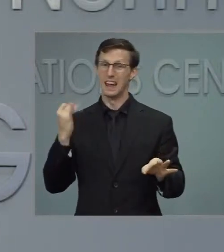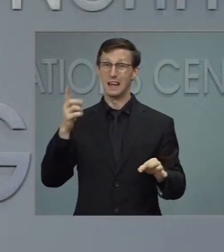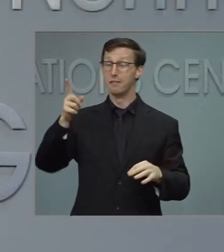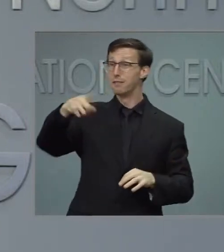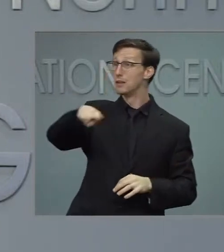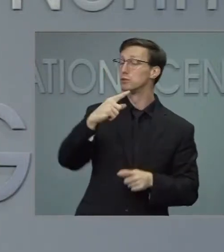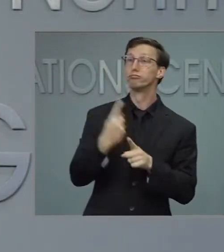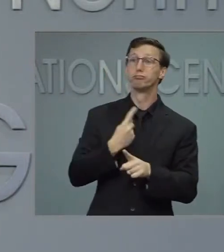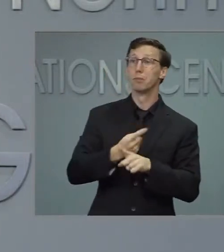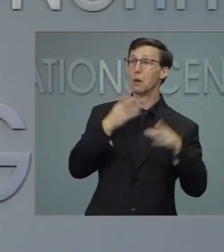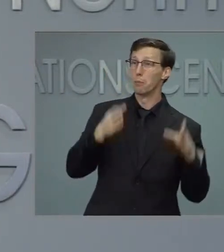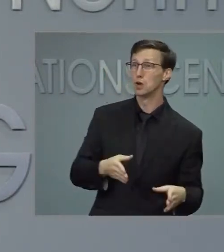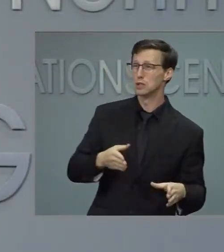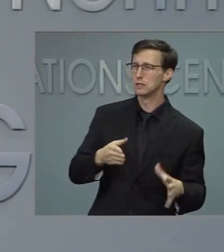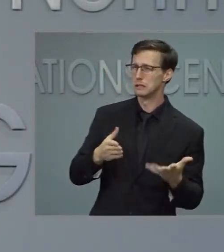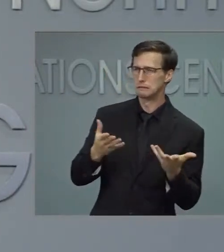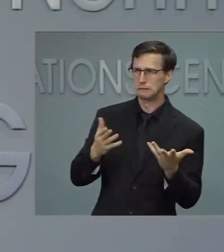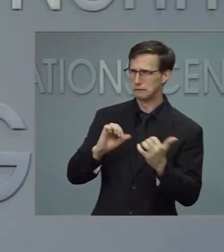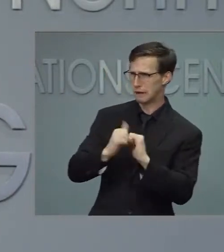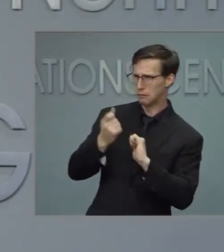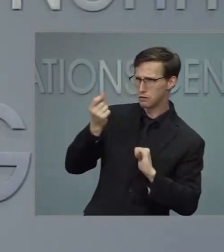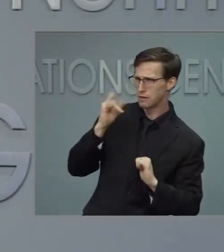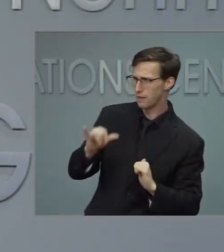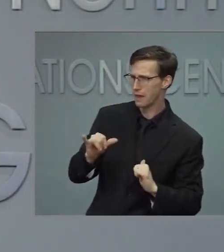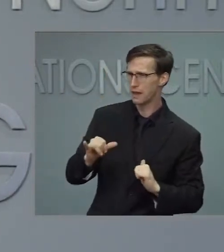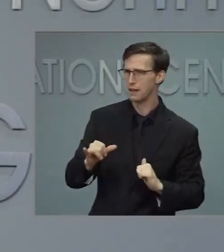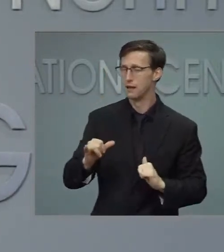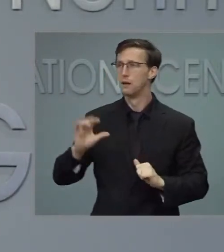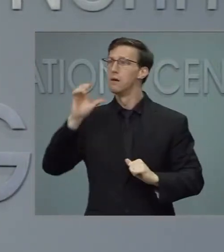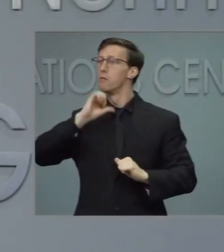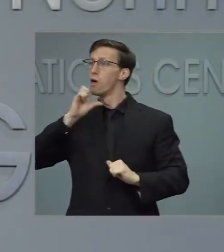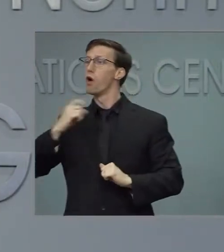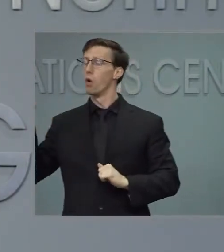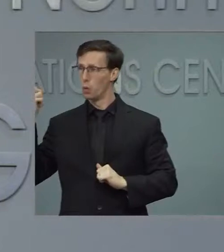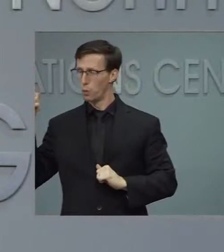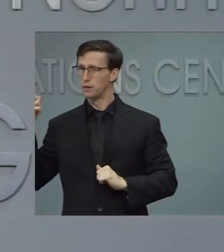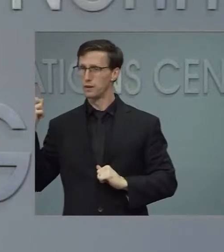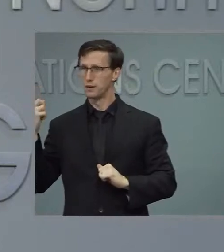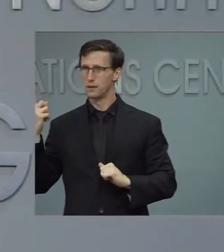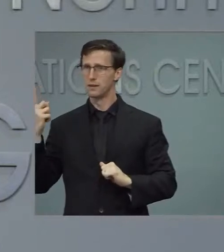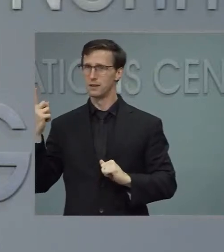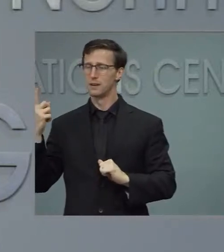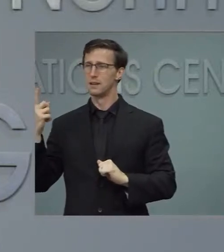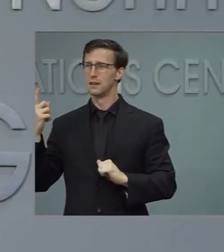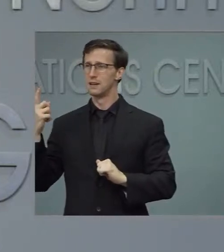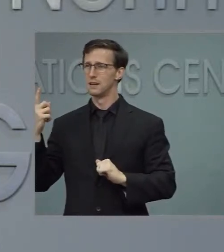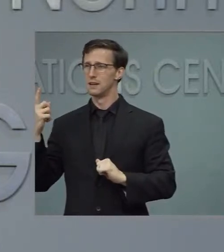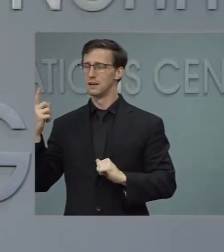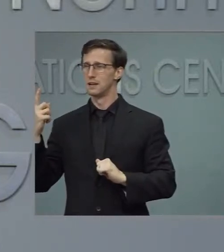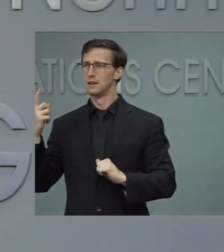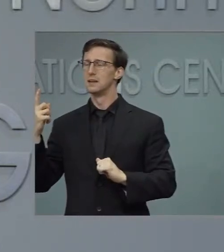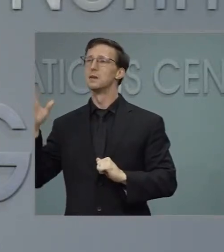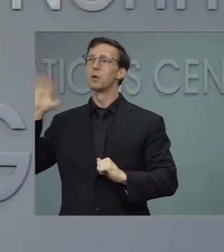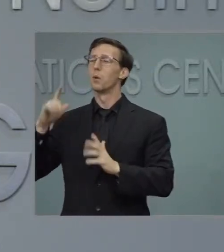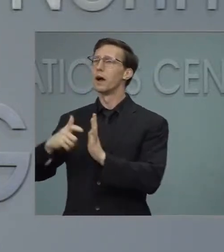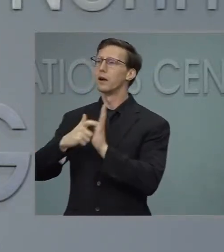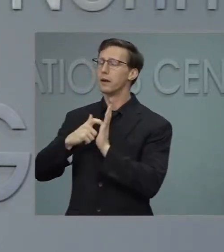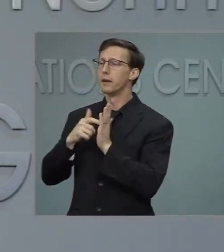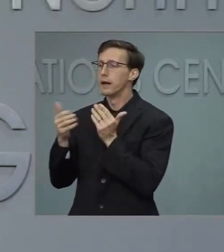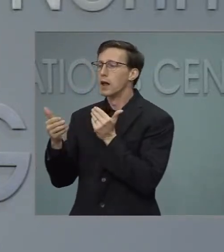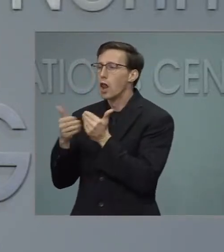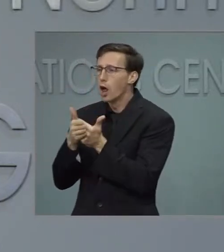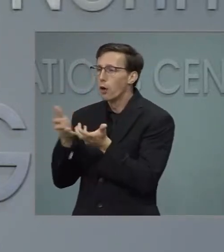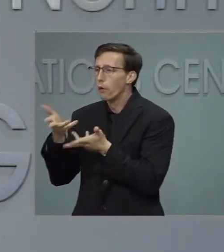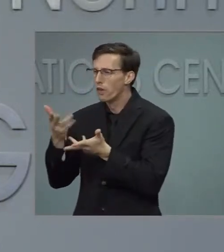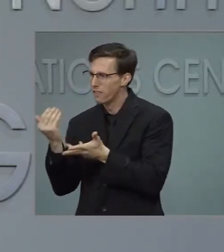mean? Like, say, the old virus used to be you were in close contact with someone for 15 minutes. Like,